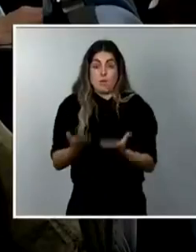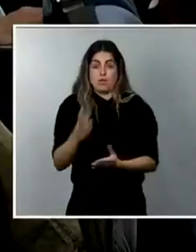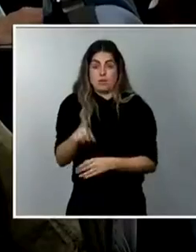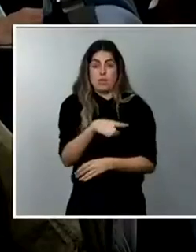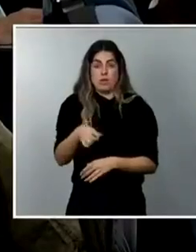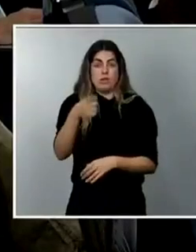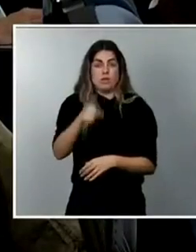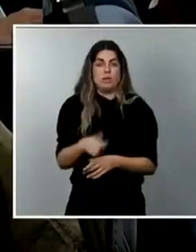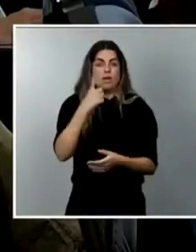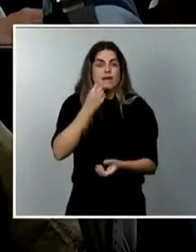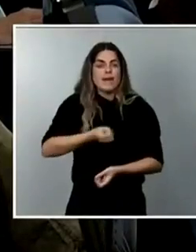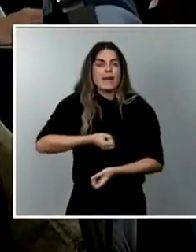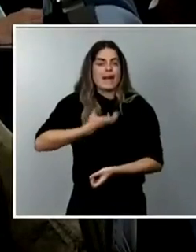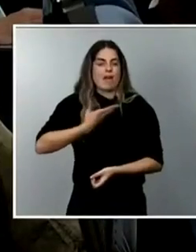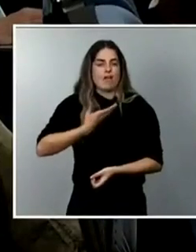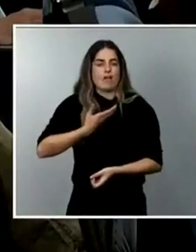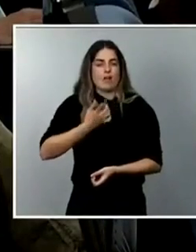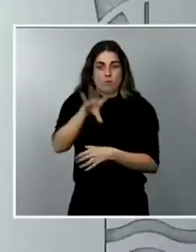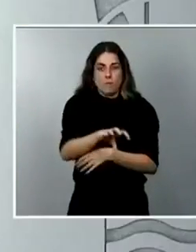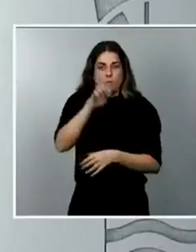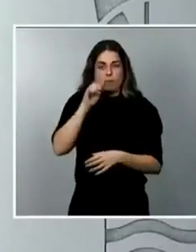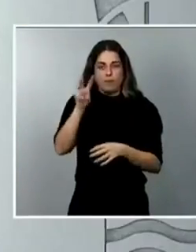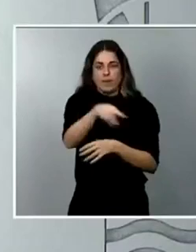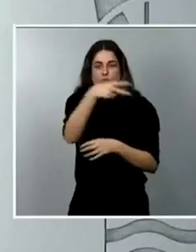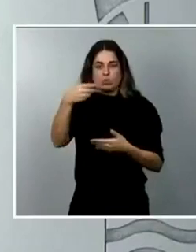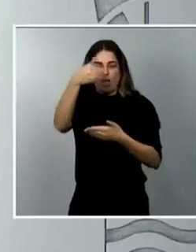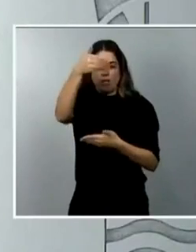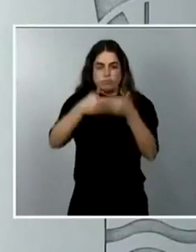officials, including the Prime Minister.